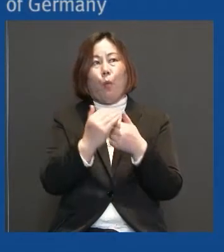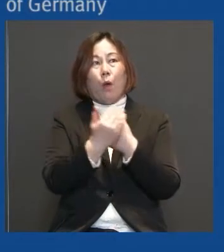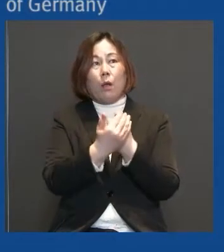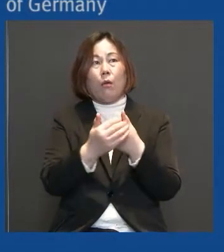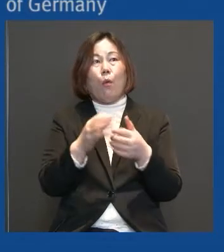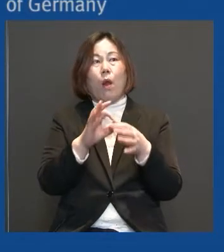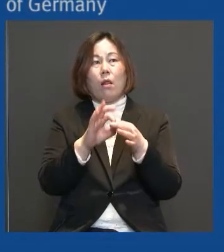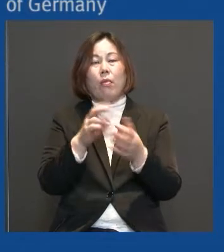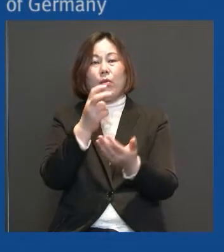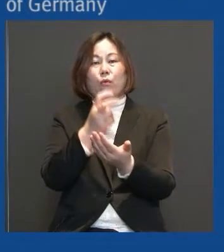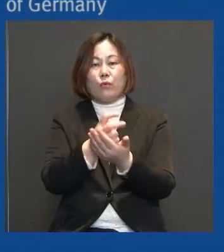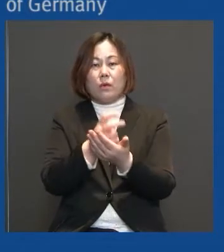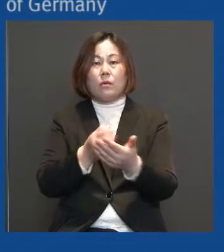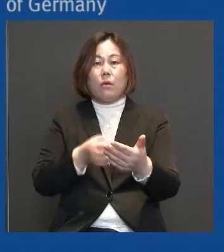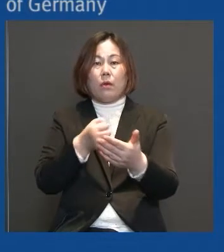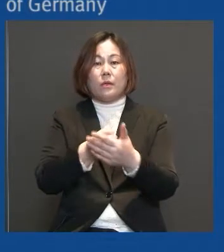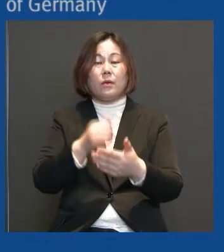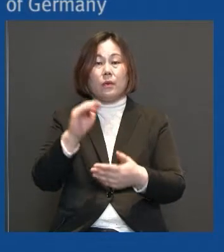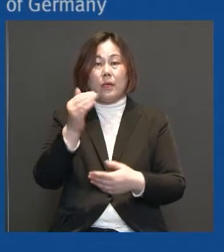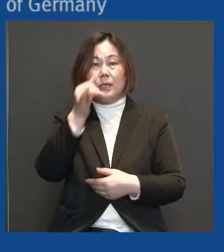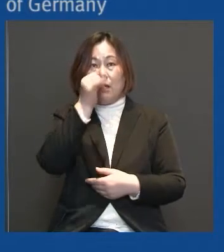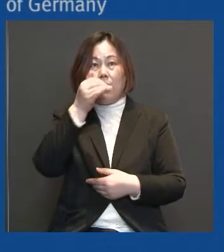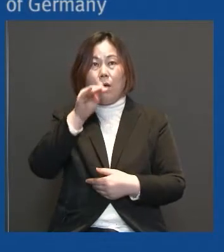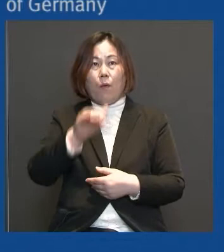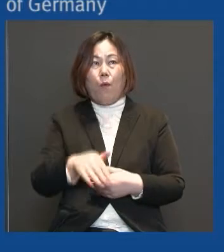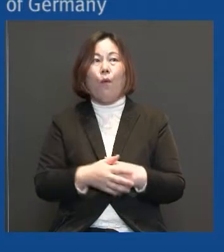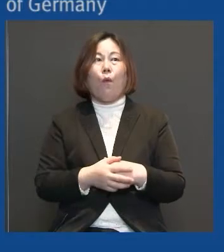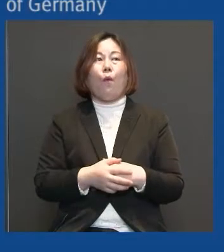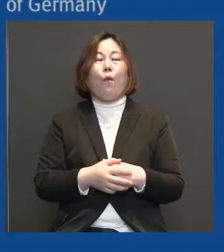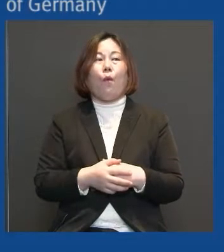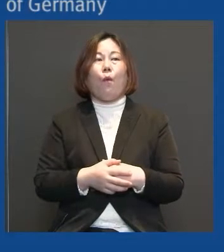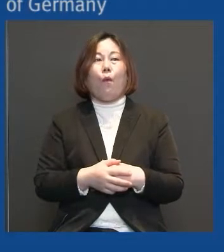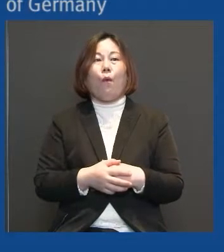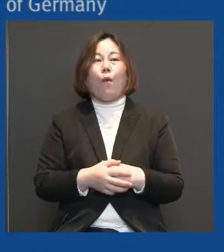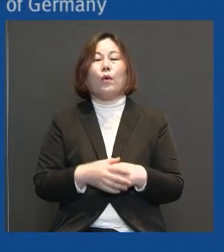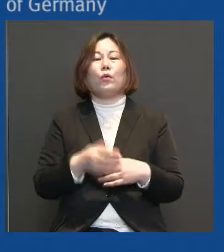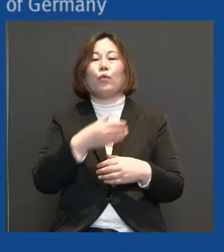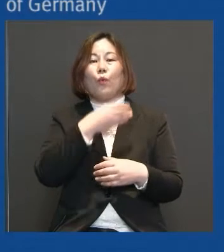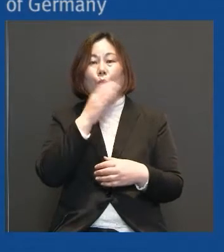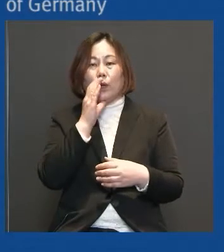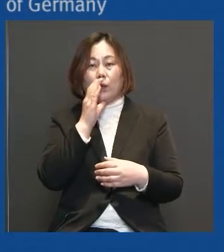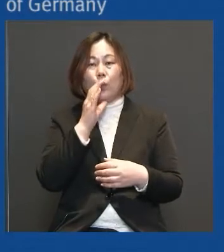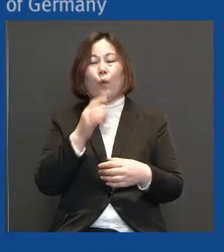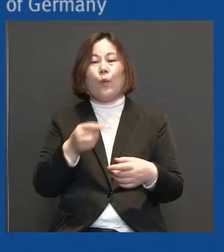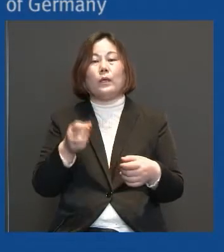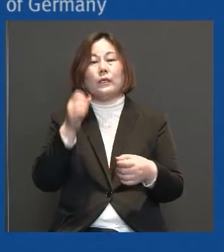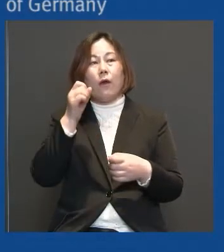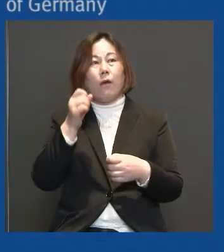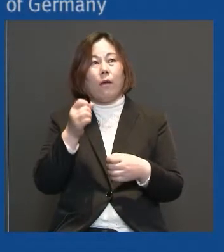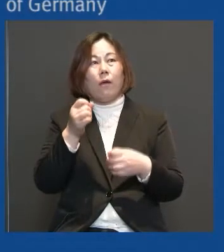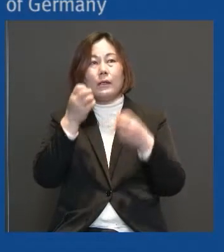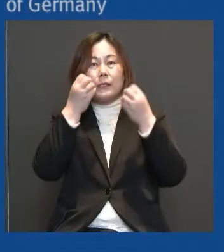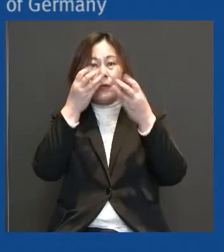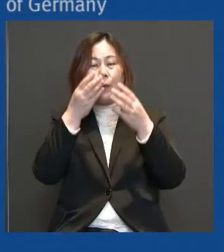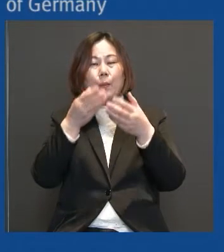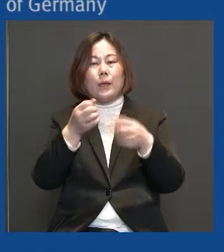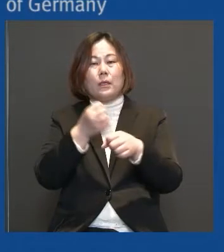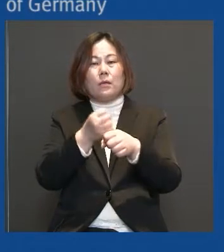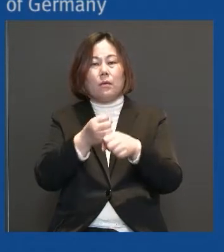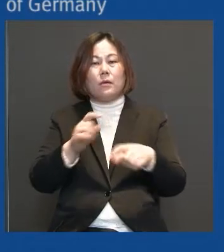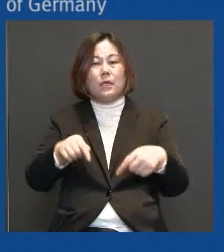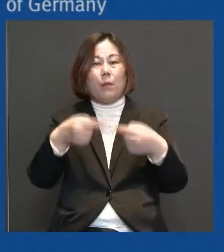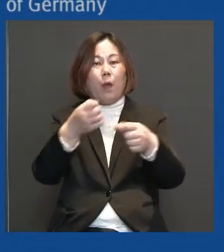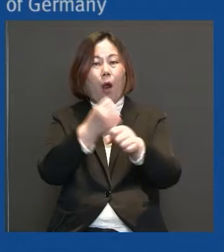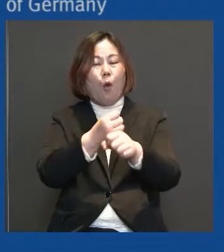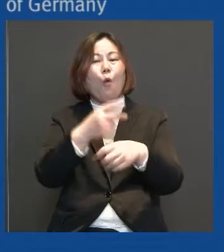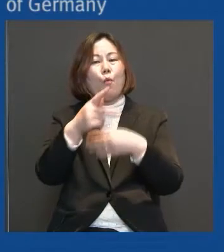training of us in the field is of fundamental importance from our view. Also, in firms and companies which face a